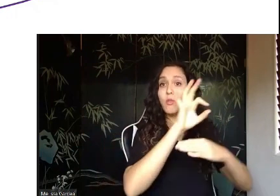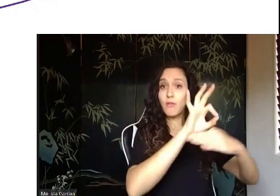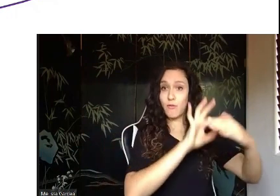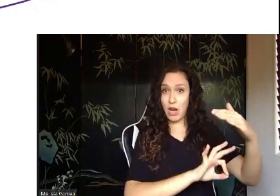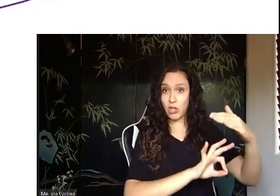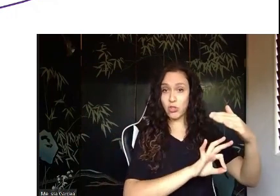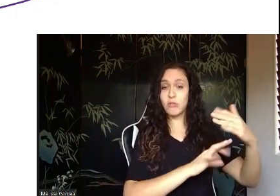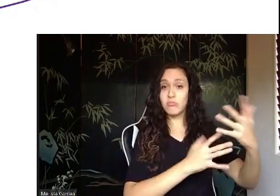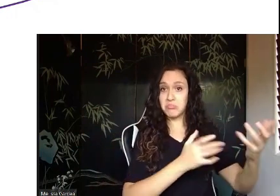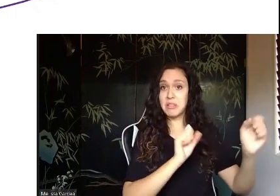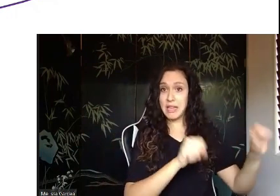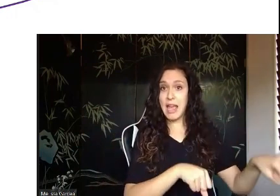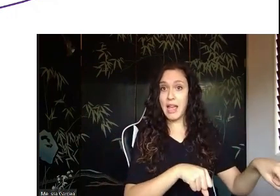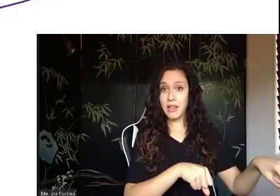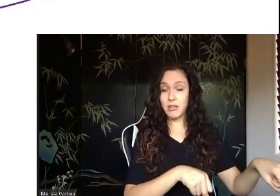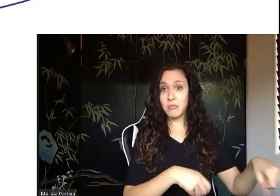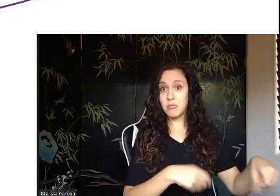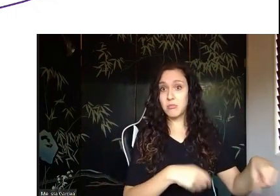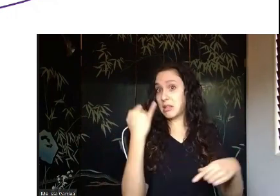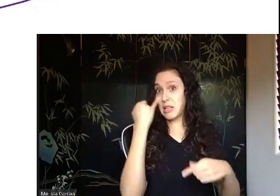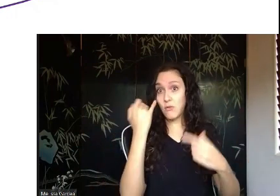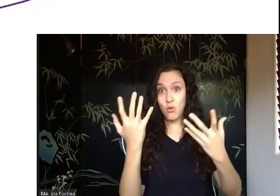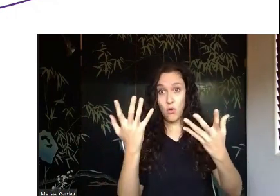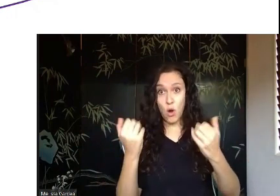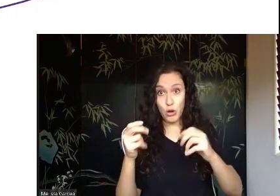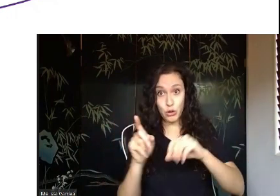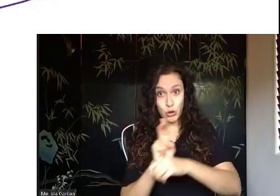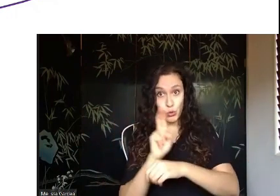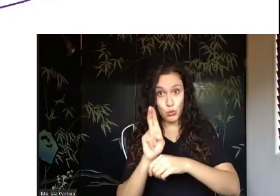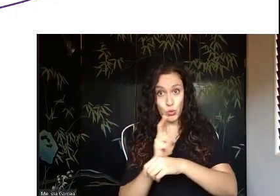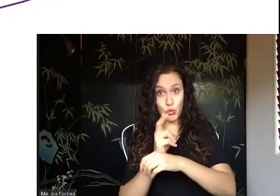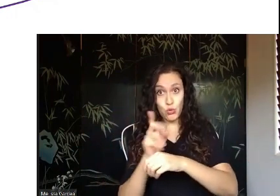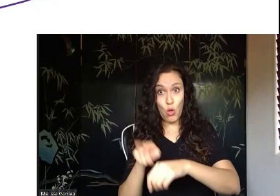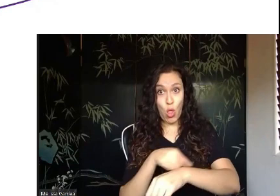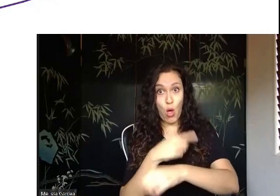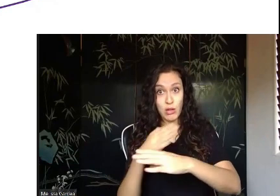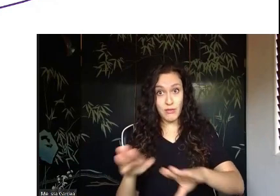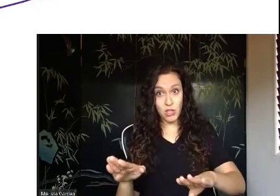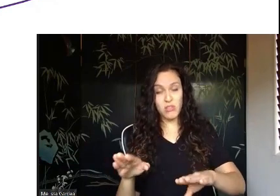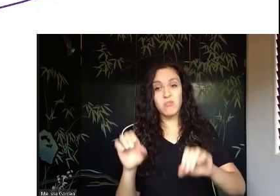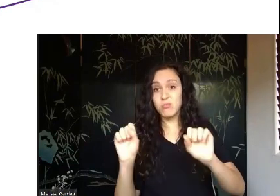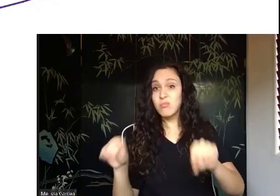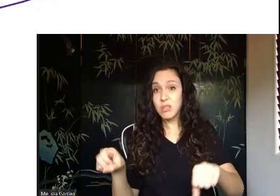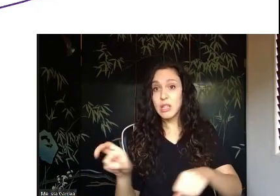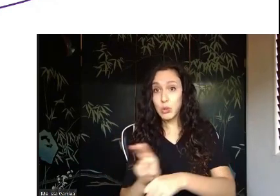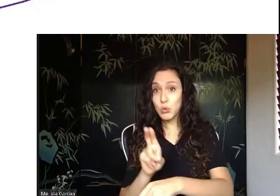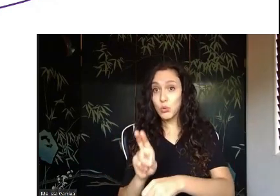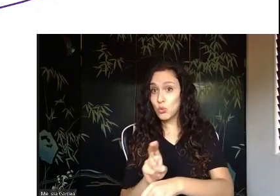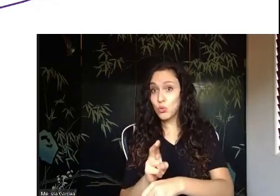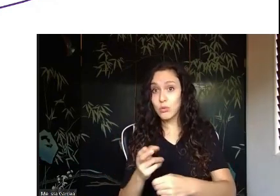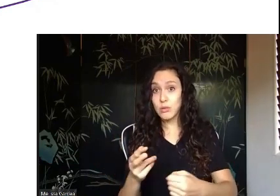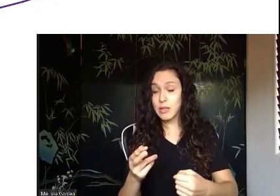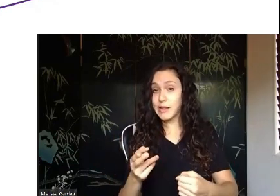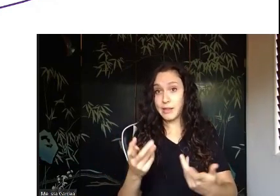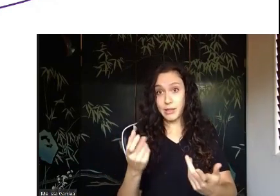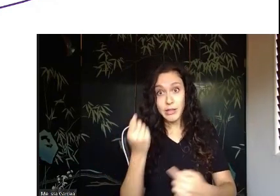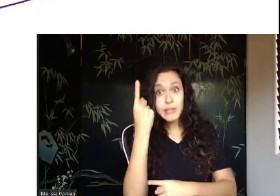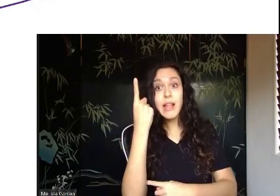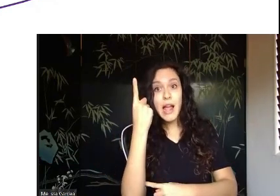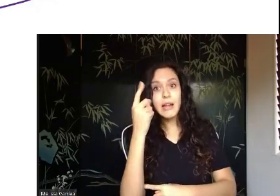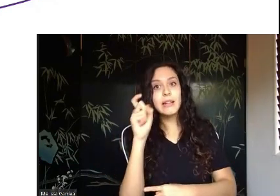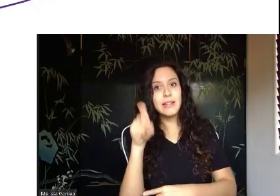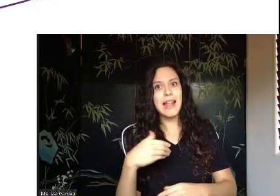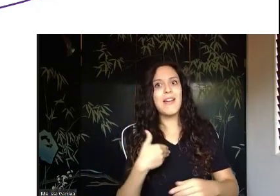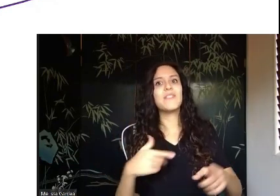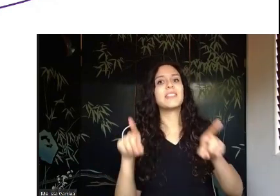stop there, or if you wanted to do the full long division, you could if you wanted to, and your answer will still